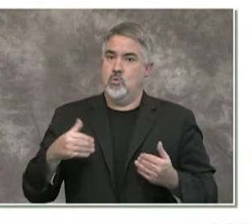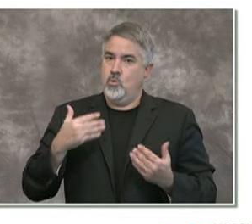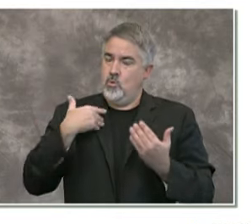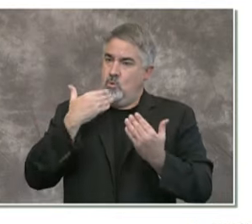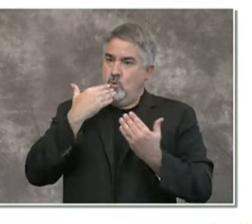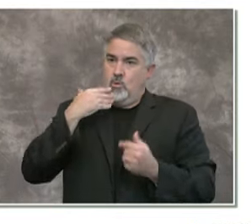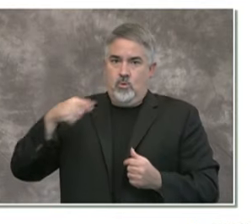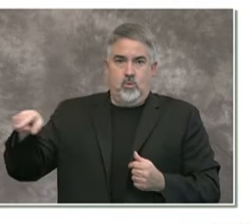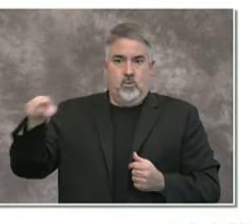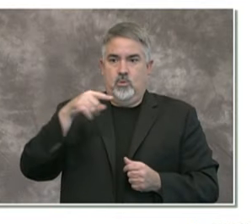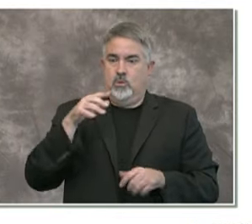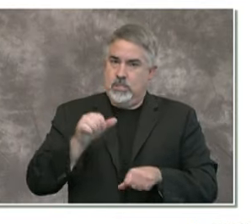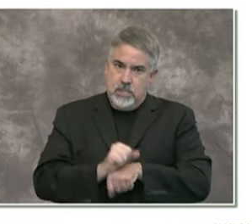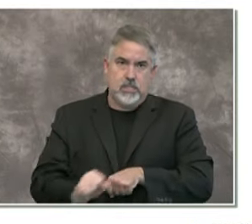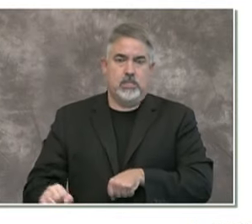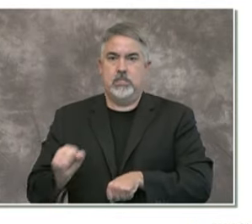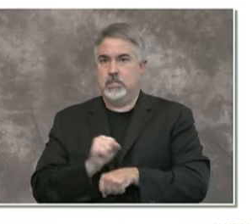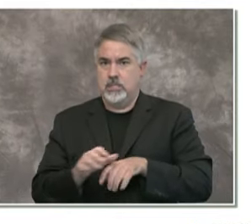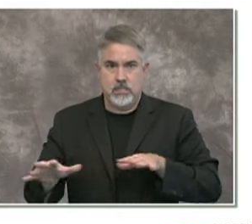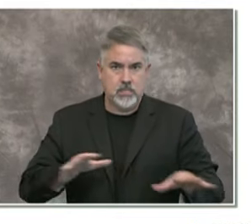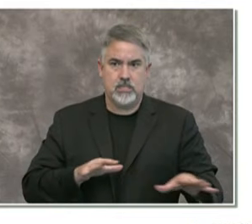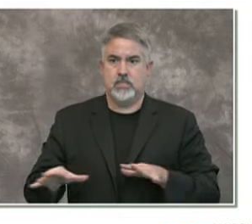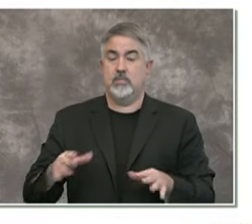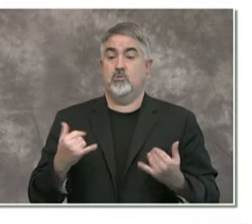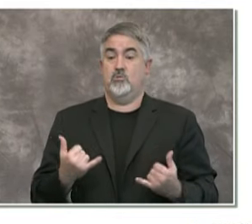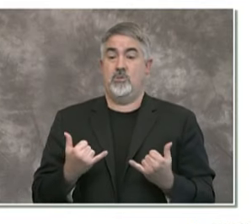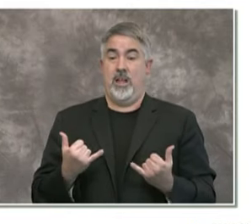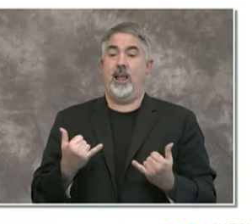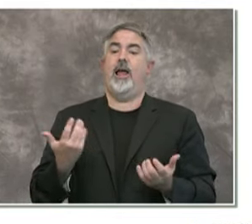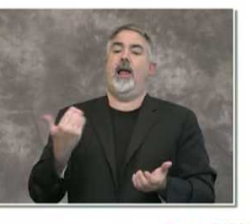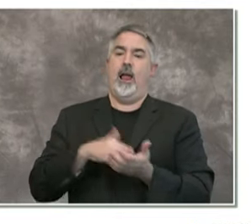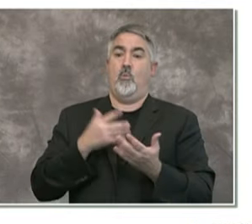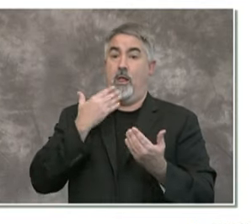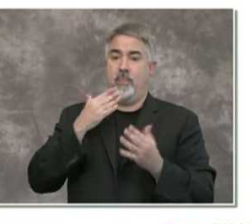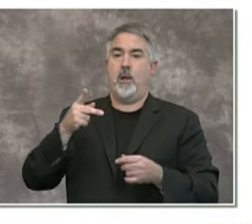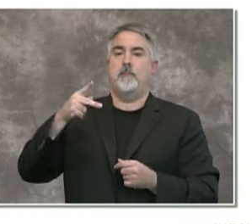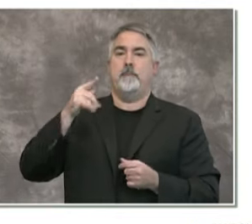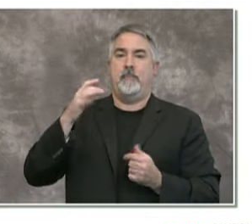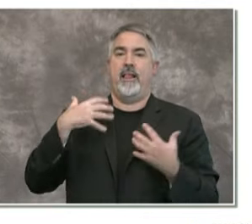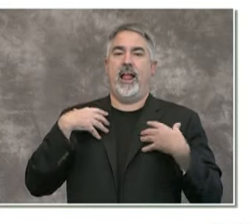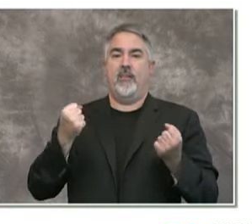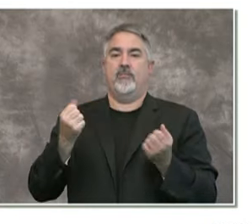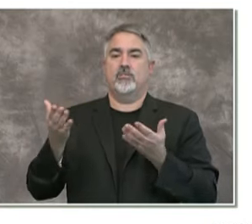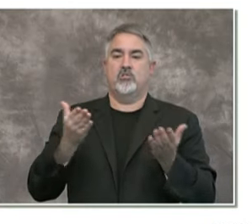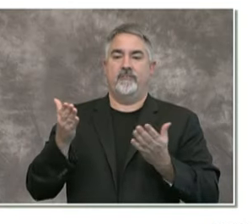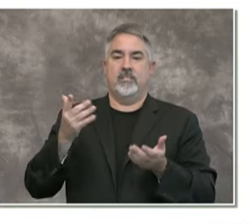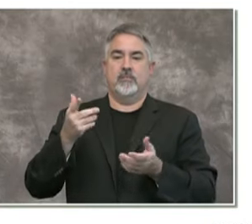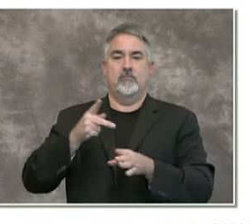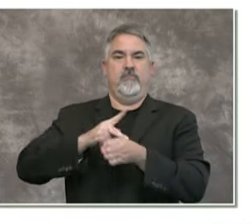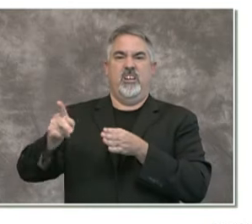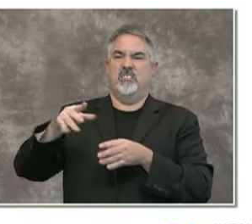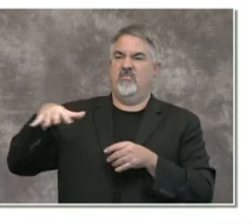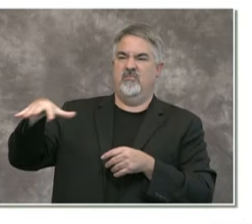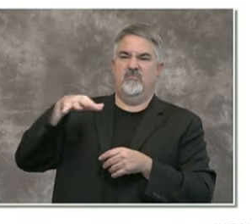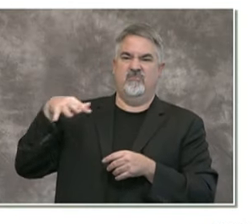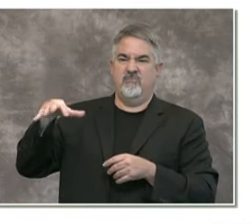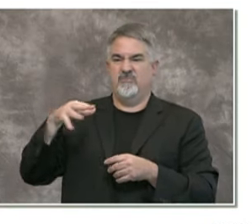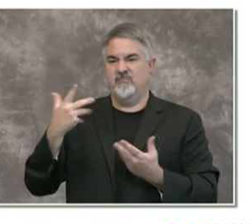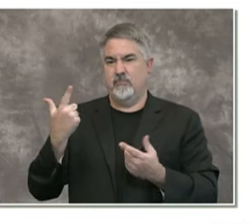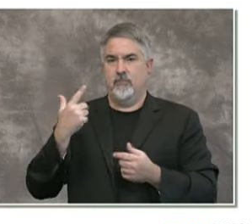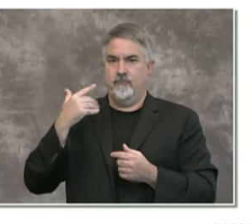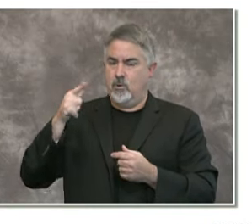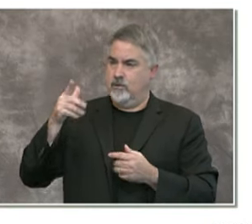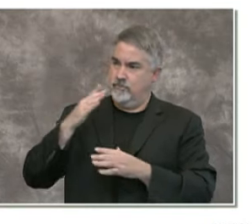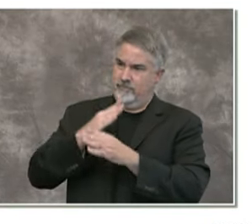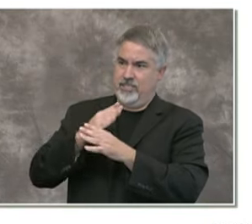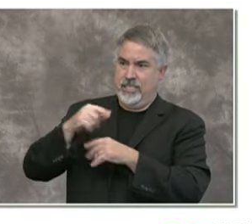COVID-19. Today, we would like to thank all of the public health professionals for protecting the community and sharing the facts